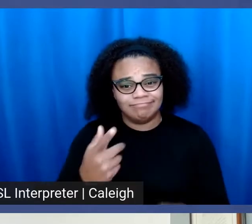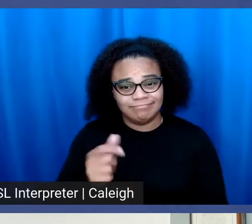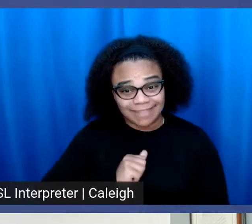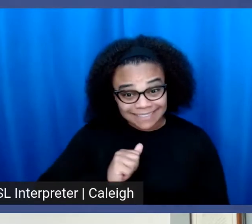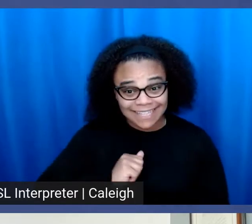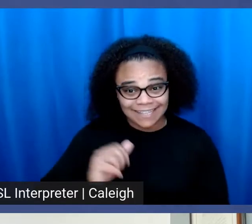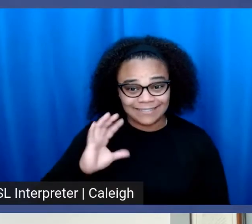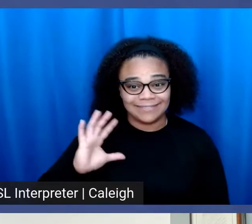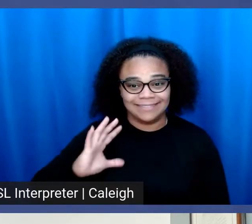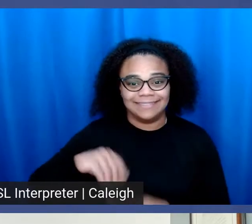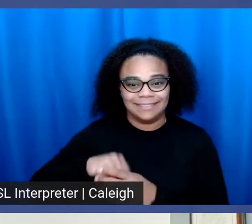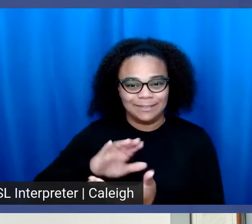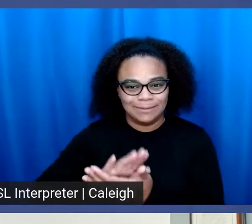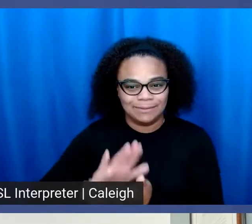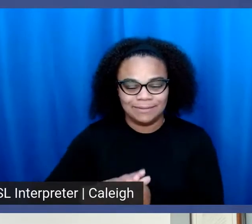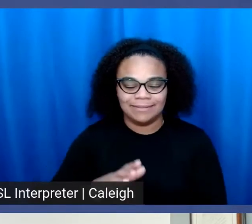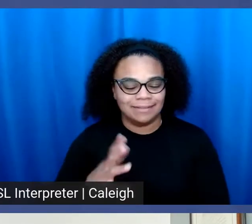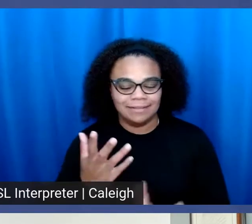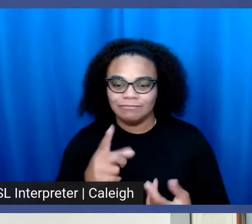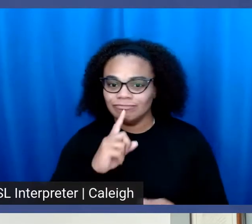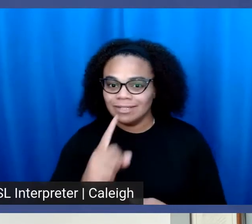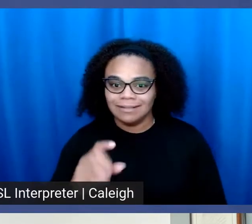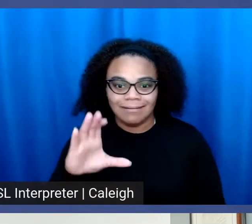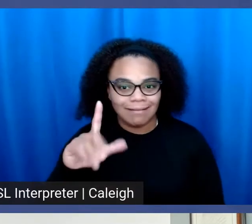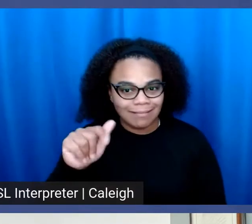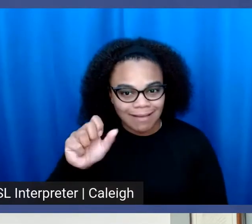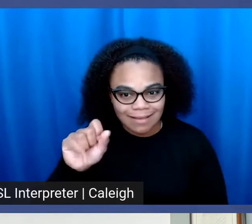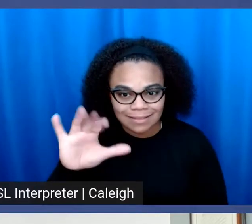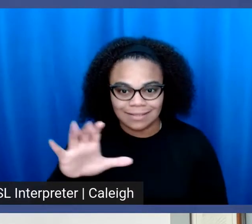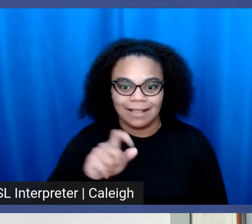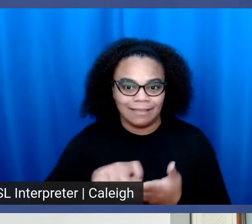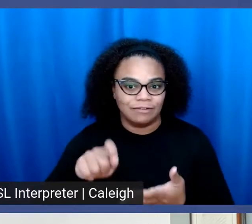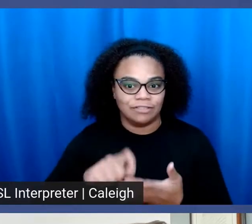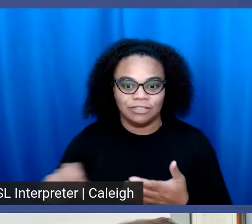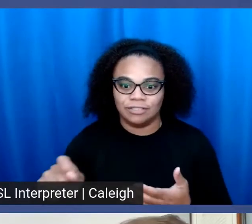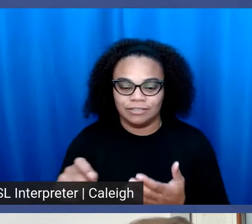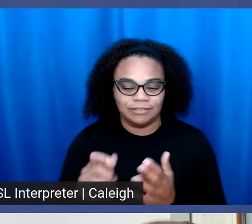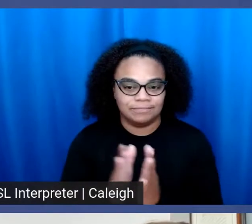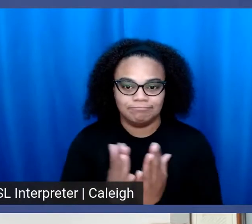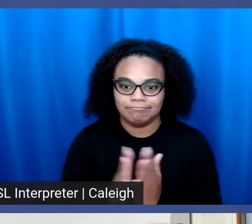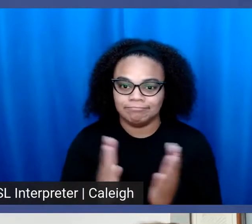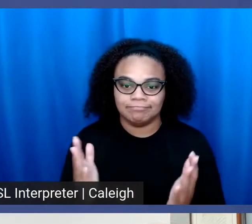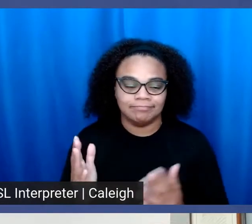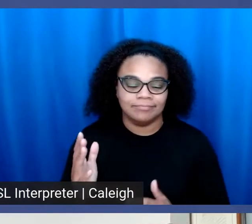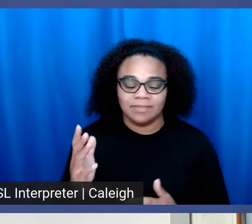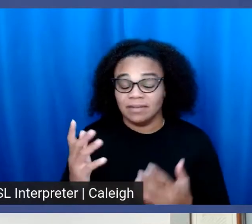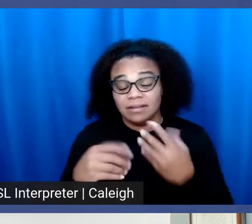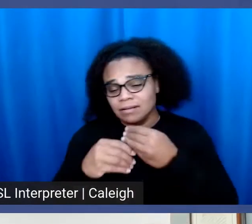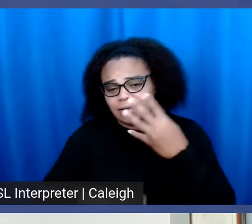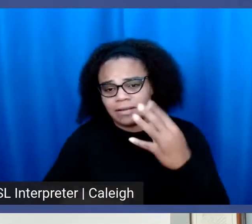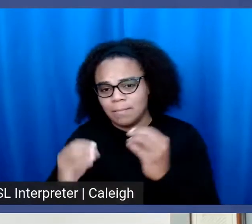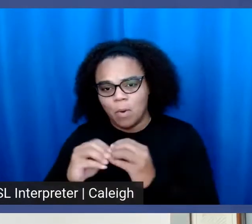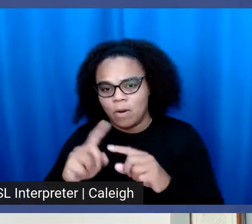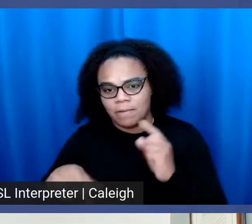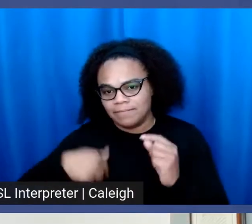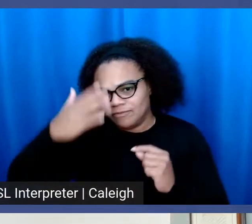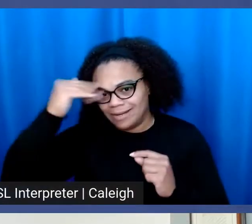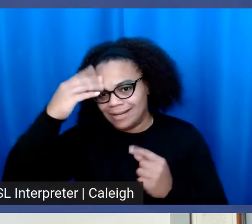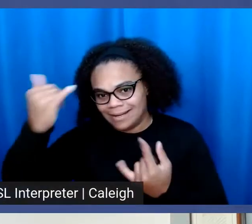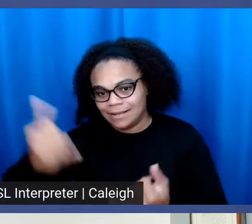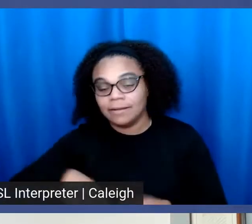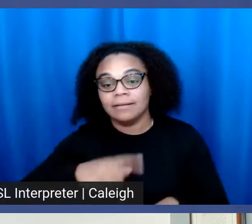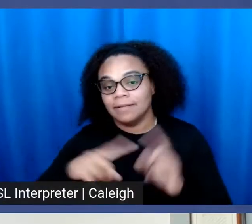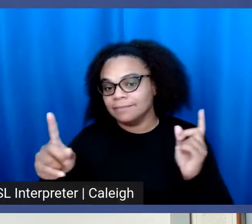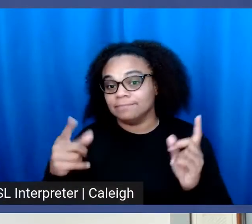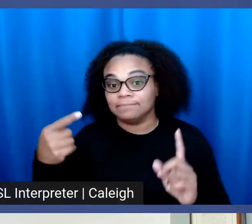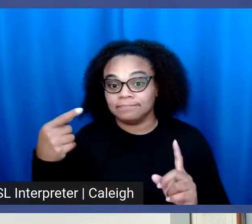classic works of literature, and more than I'm blanking on now. But so they went back to the district, checked these books on the library shelves, found that